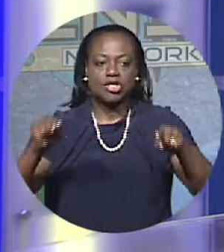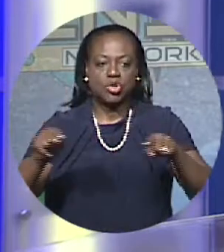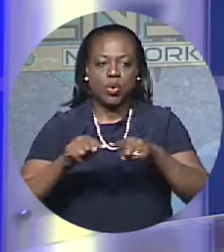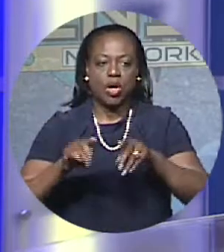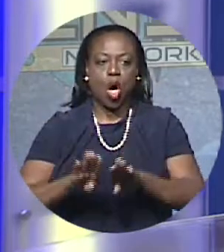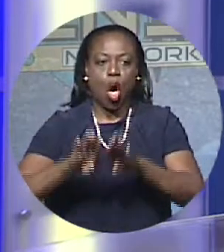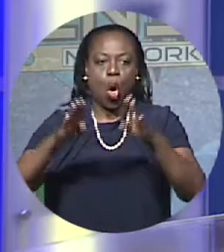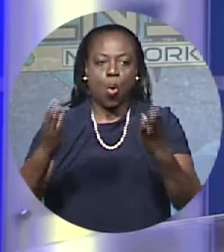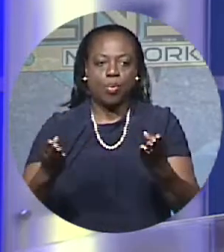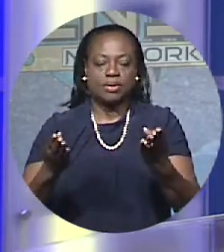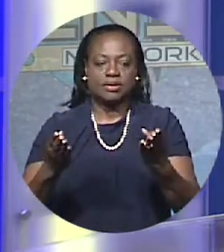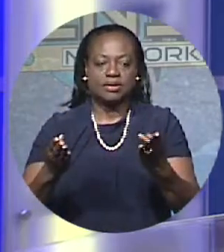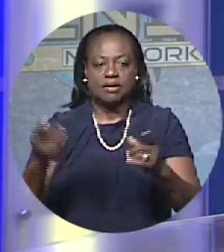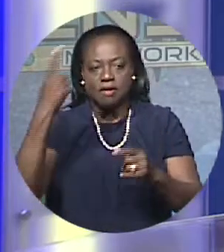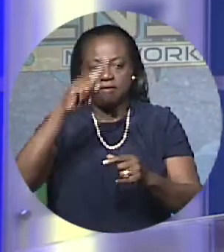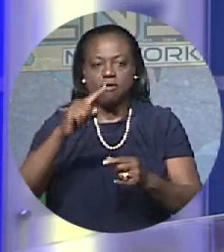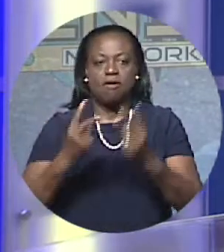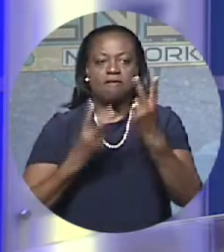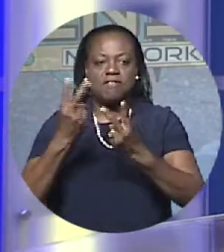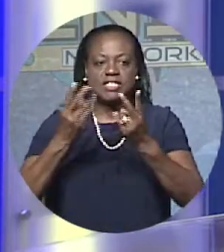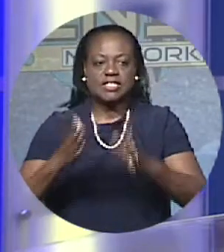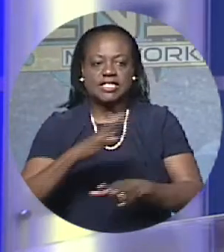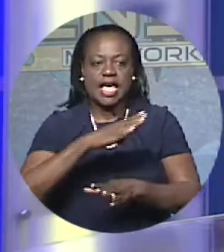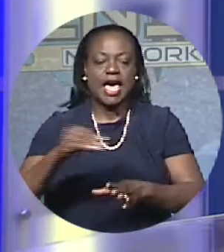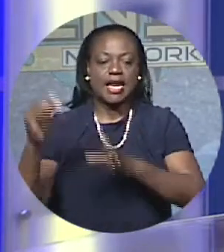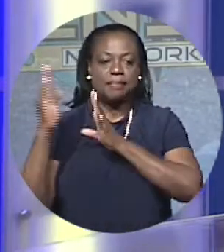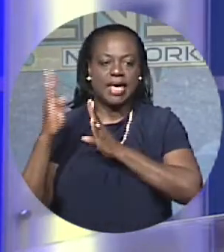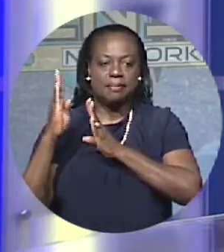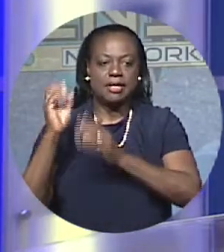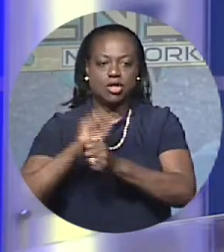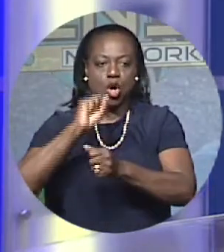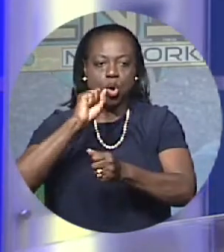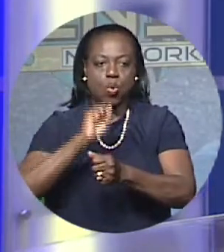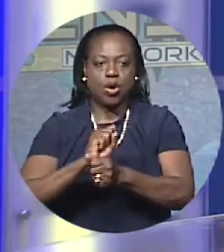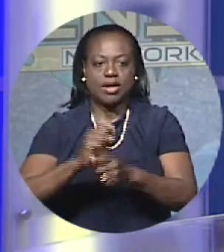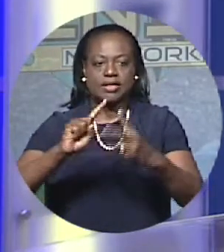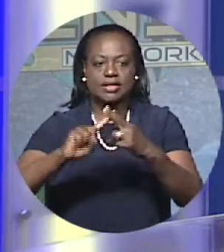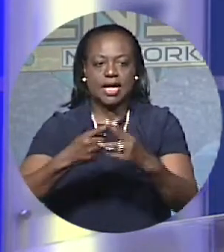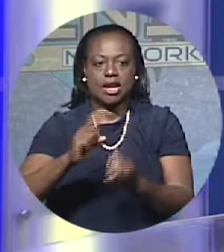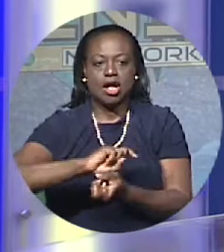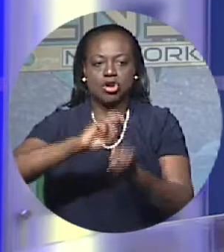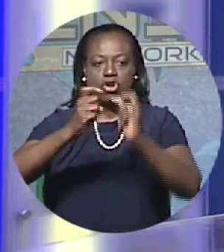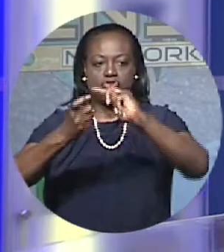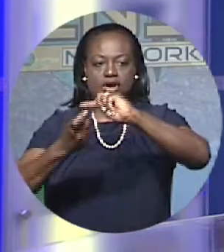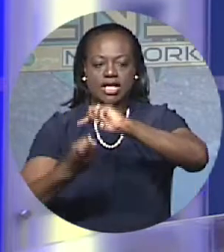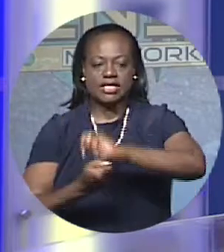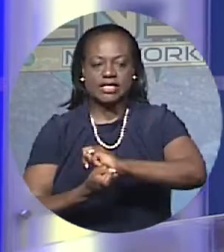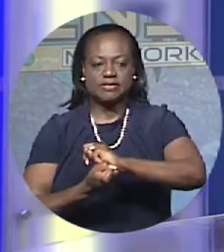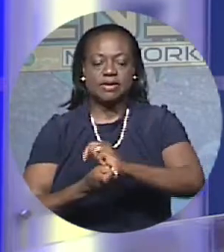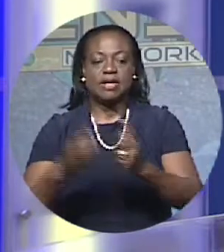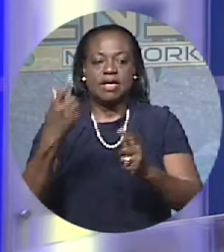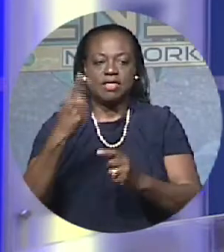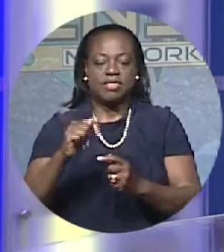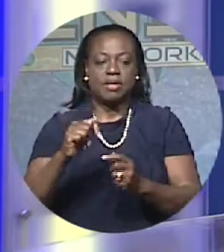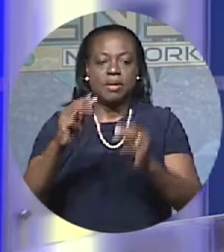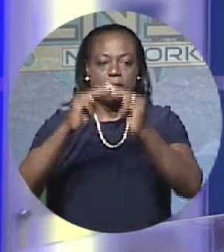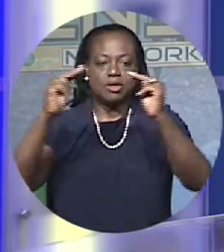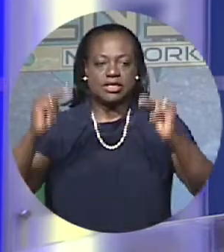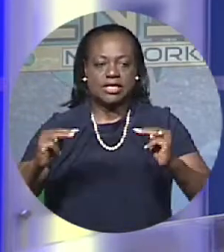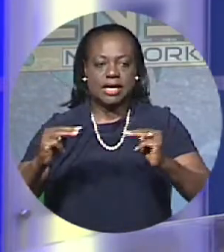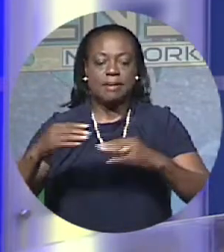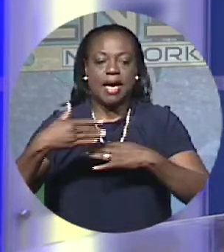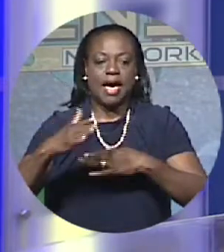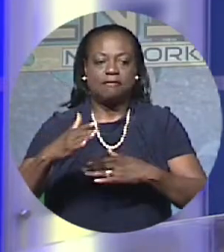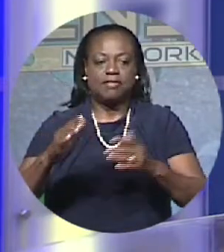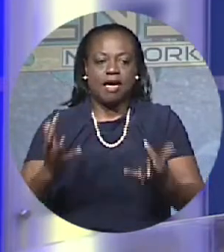visitors alike in the heart of downtown area. Work began to transform the former Pompey Museum after an unfortunate fire ripped through the facility